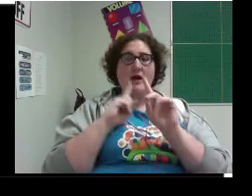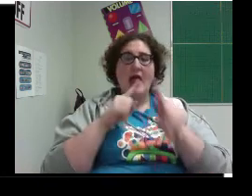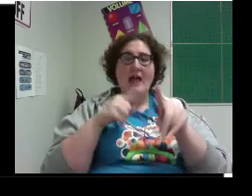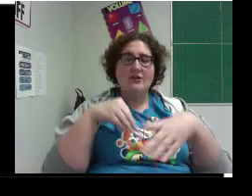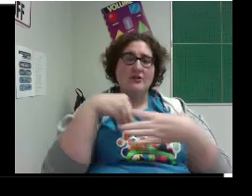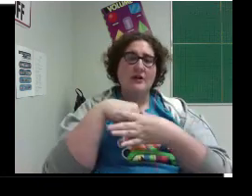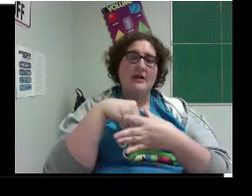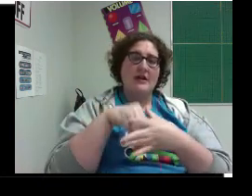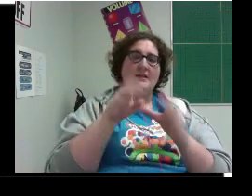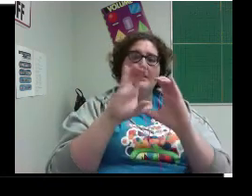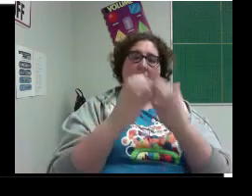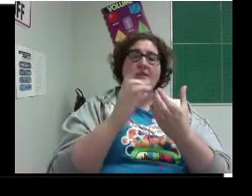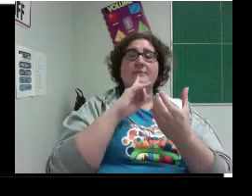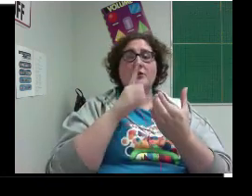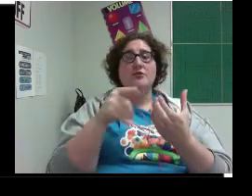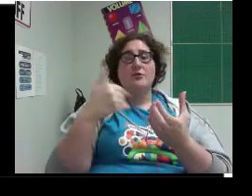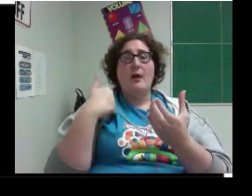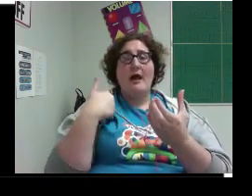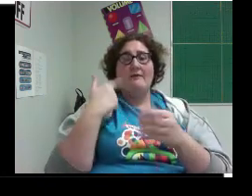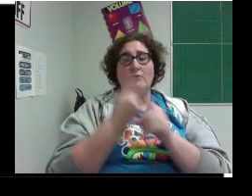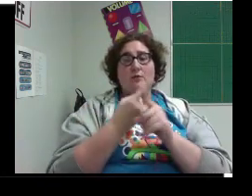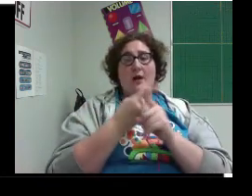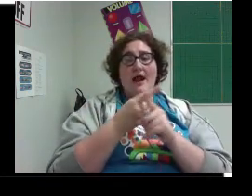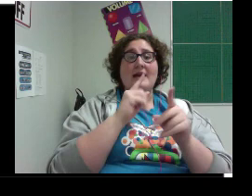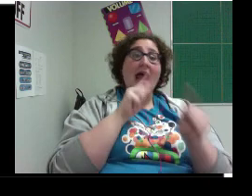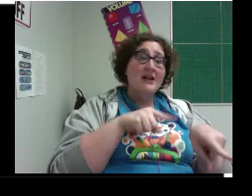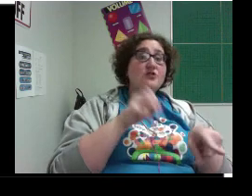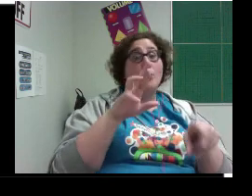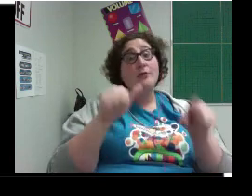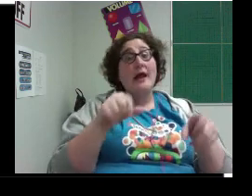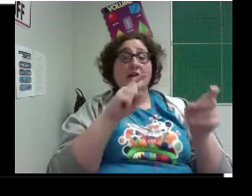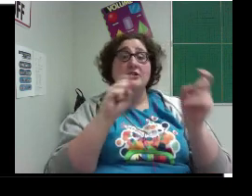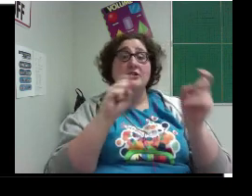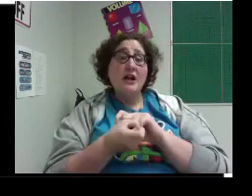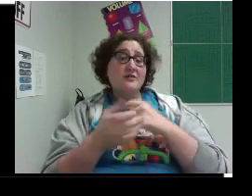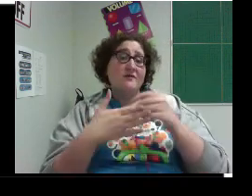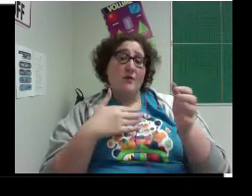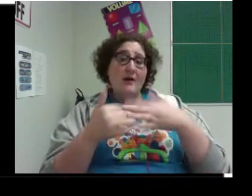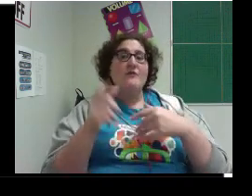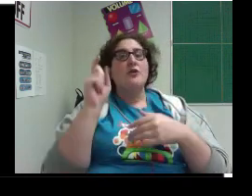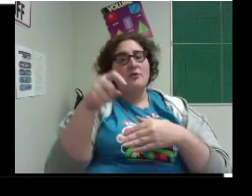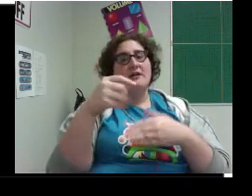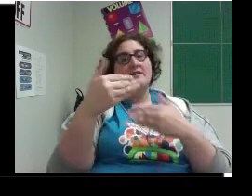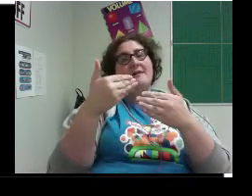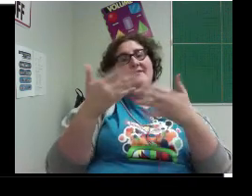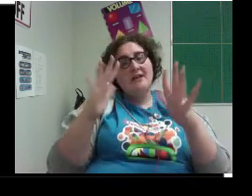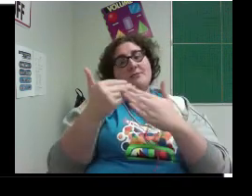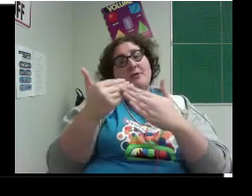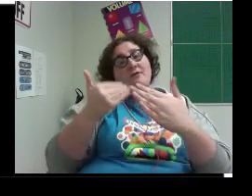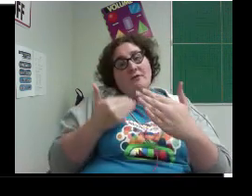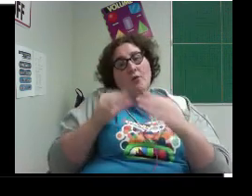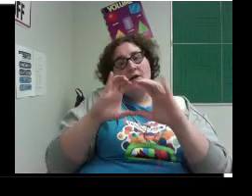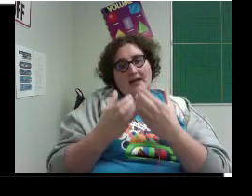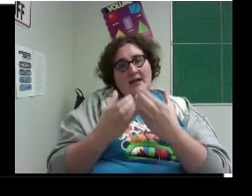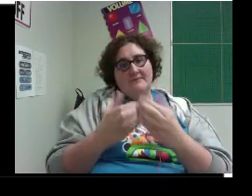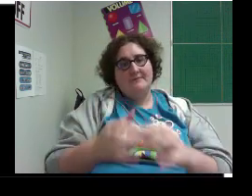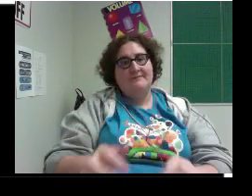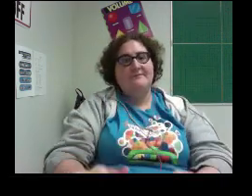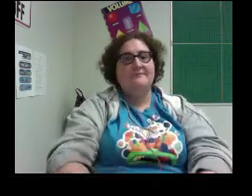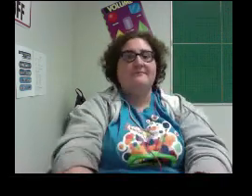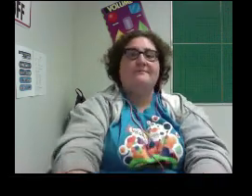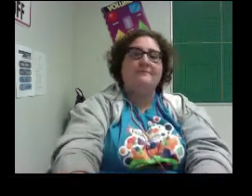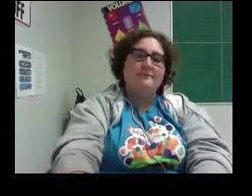in class to make sure that you have the correct answers, or change the answers as needed. Either way, you still need to have these done to make that go faster.